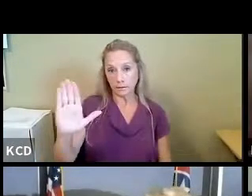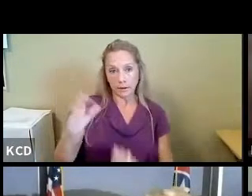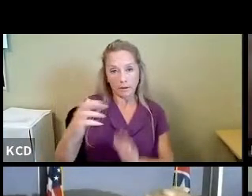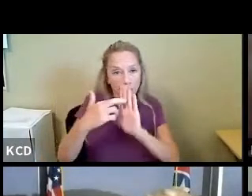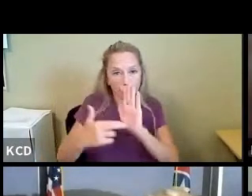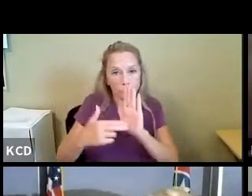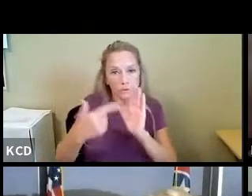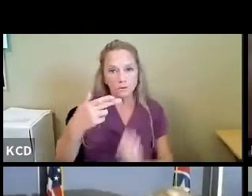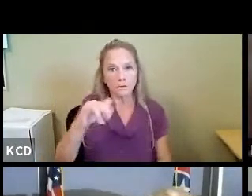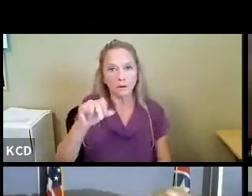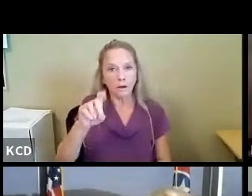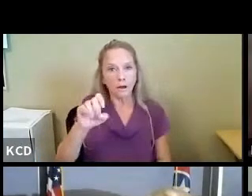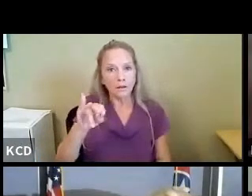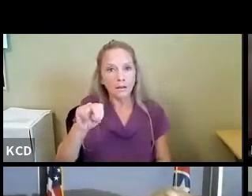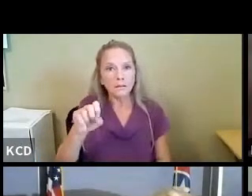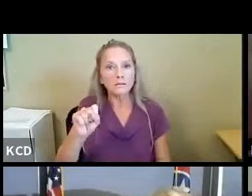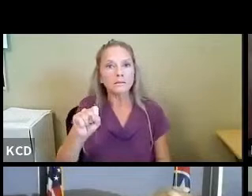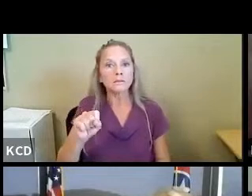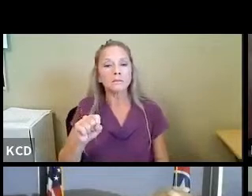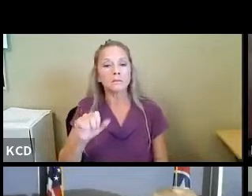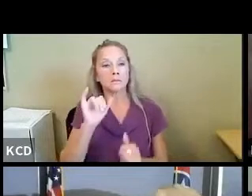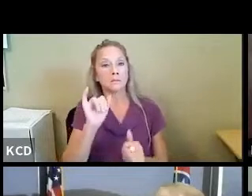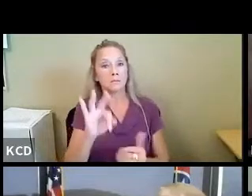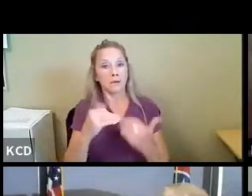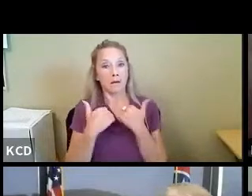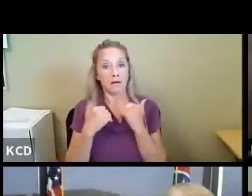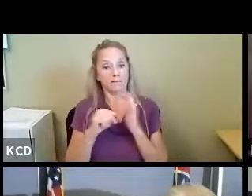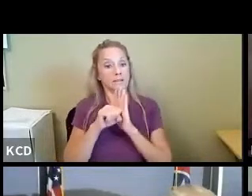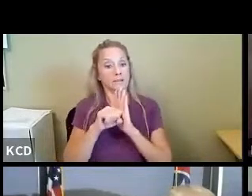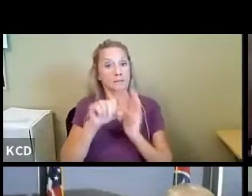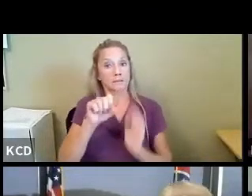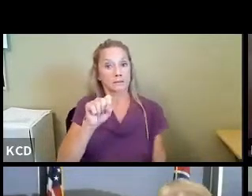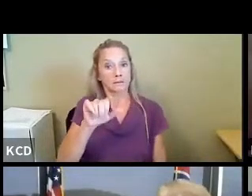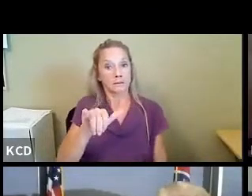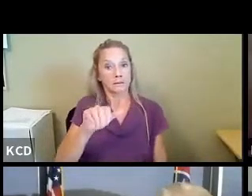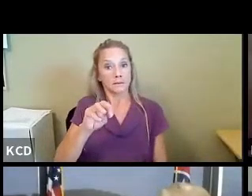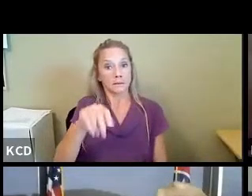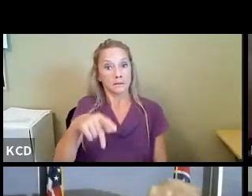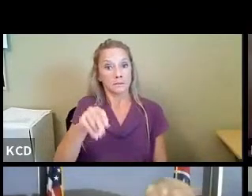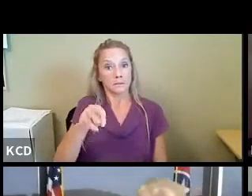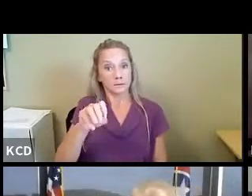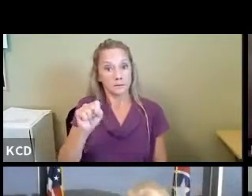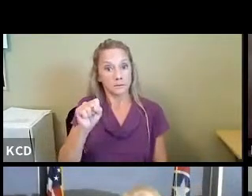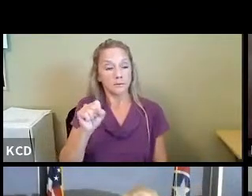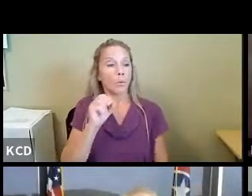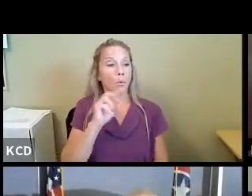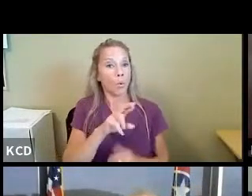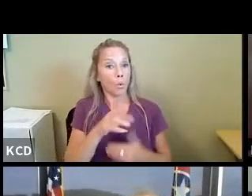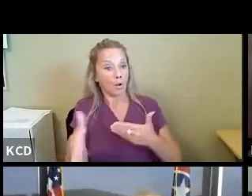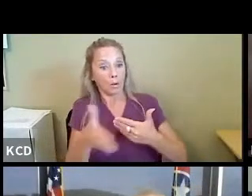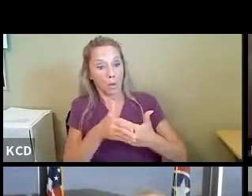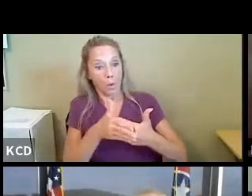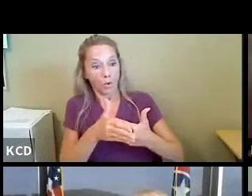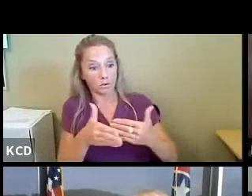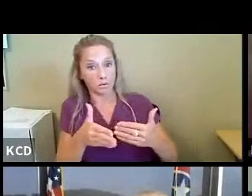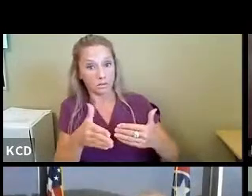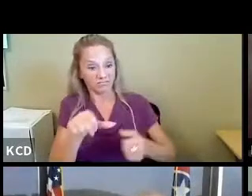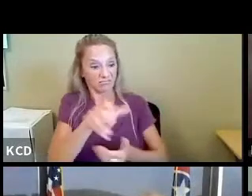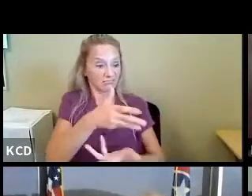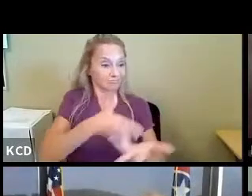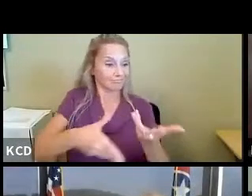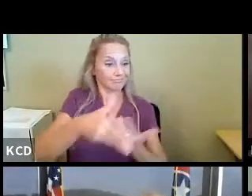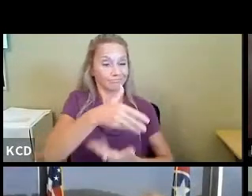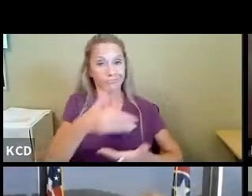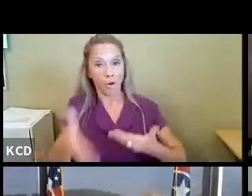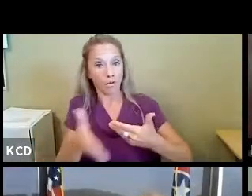with symptomatic symptoms, and then students who are close contacts. In this test of